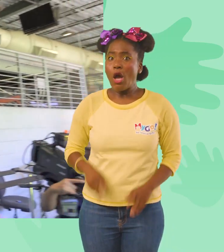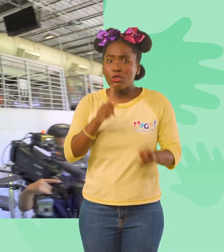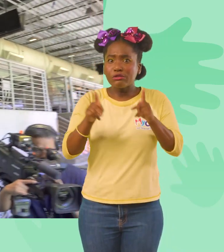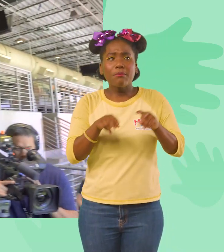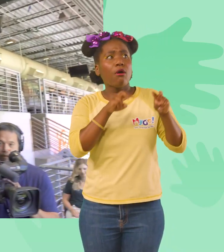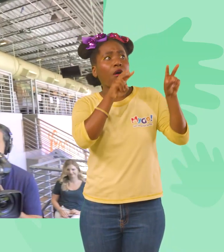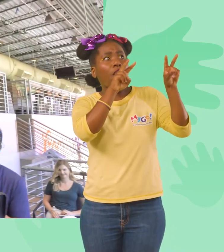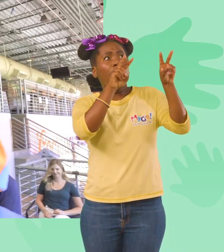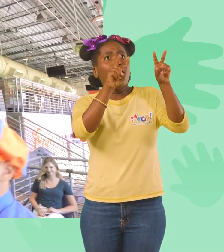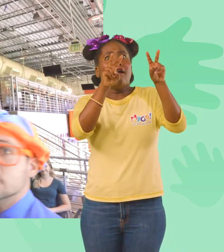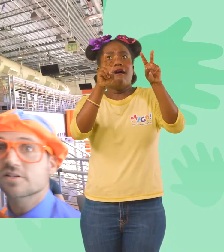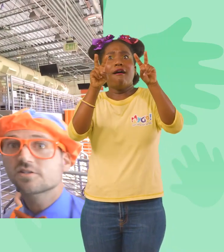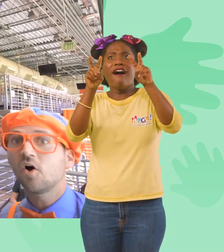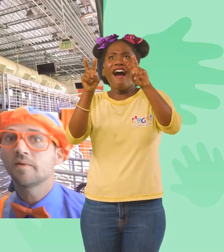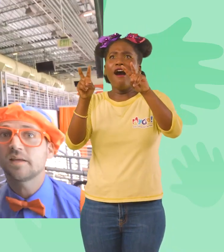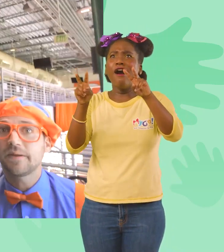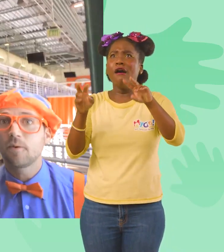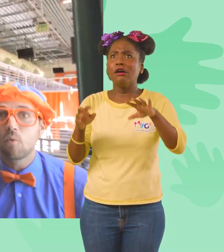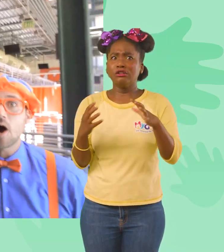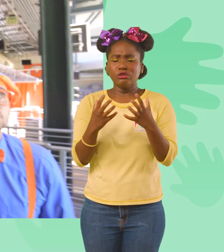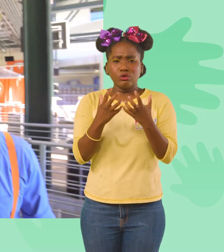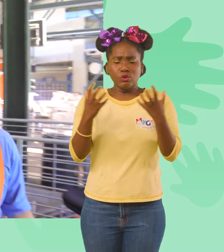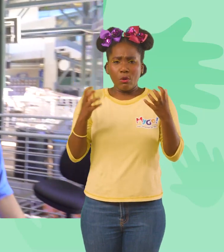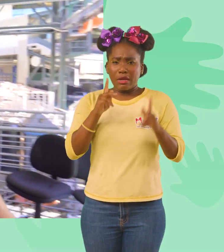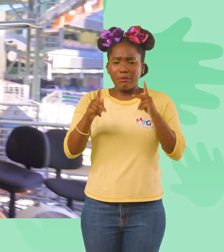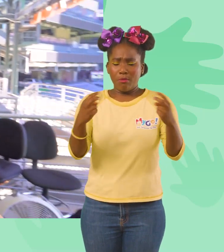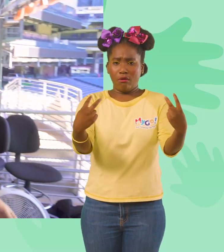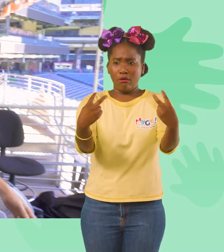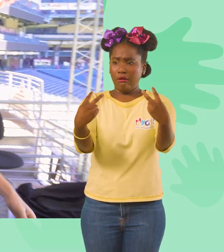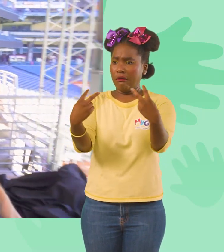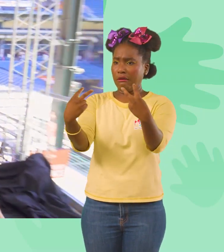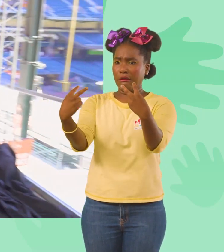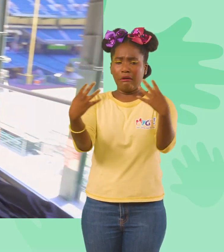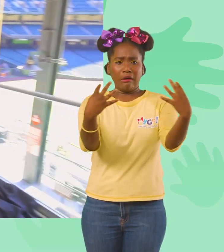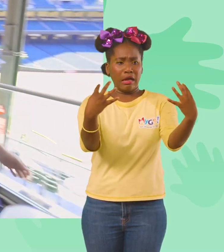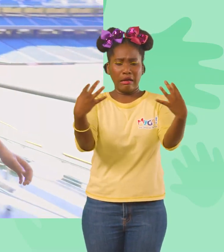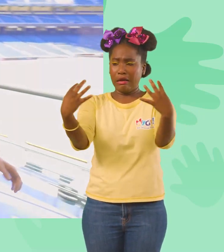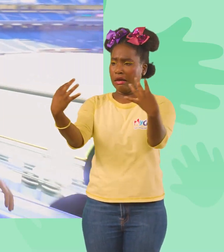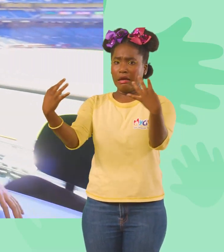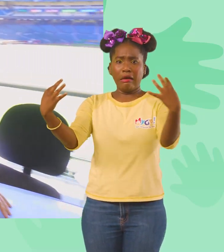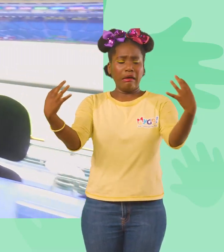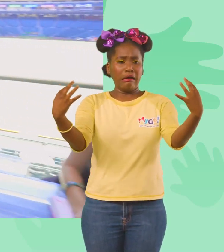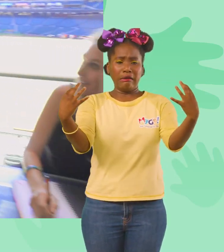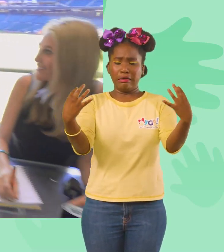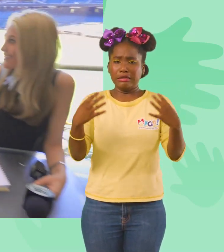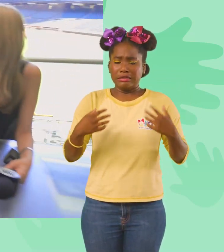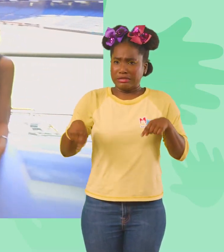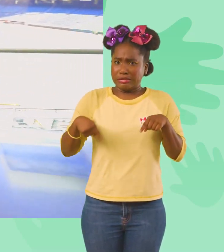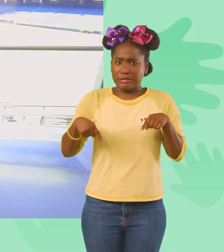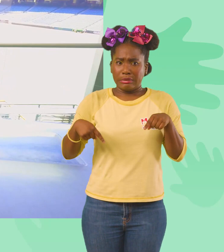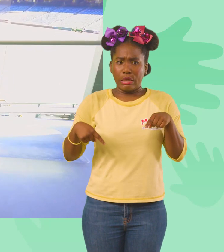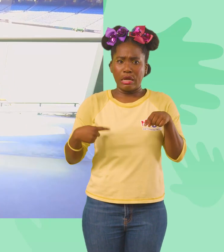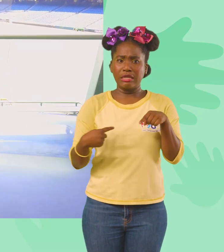there. Whoa, there's so many people watching us film right now. Must be pretty nerve-wracking being